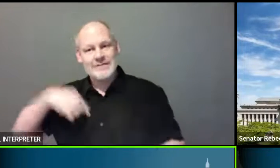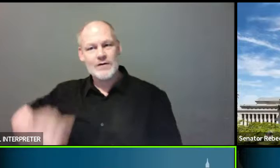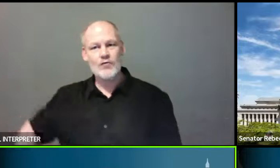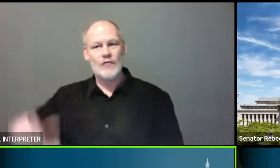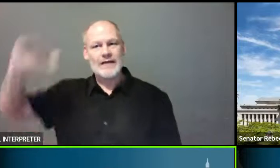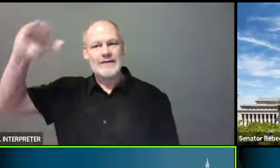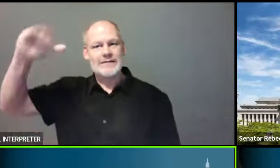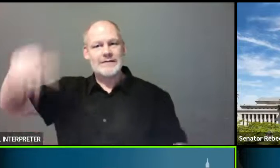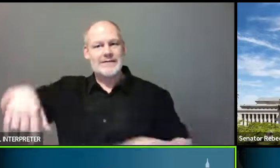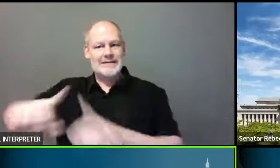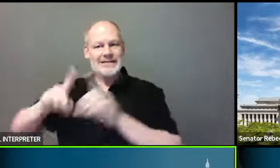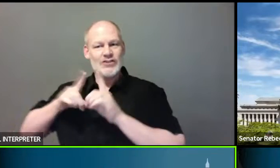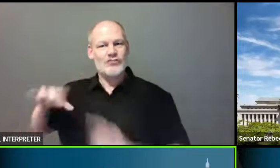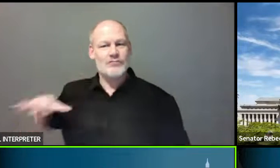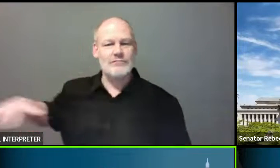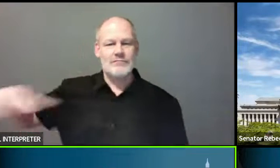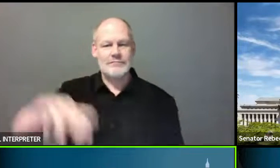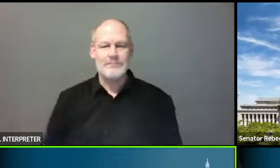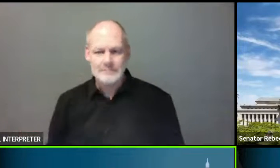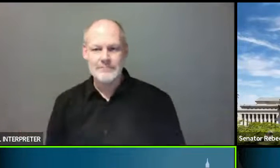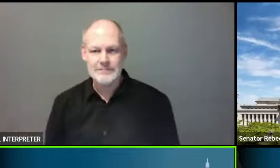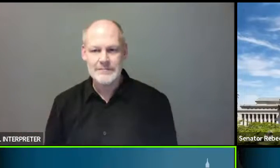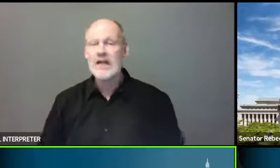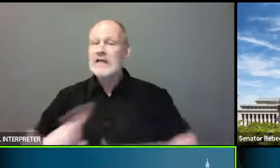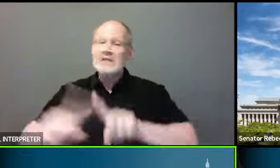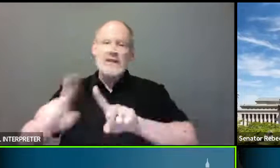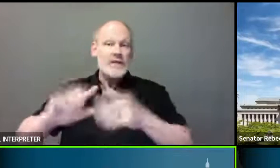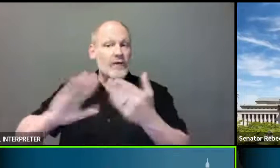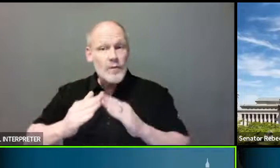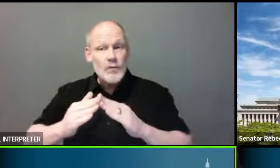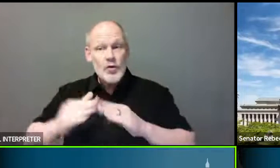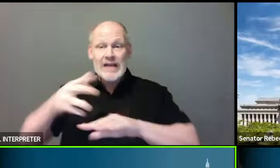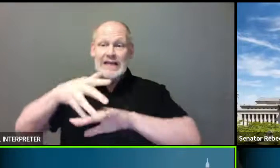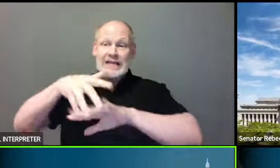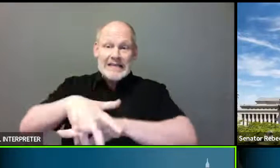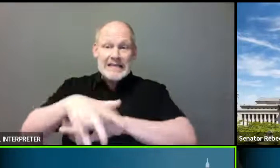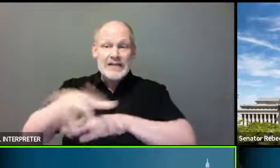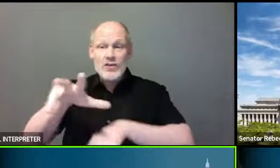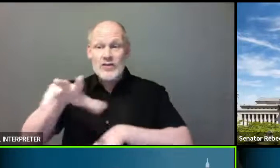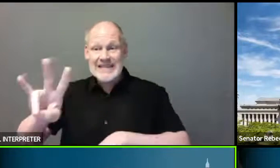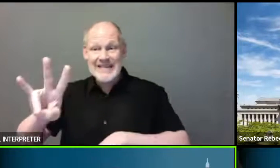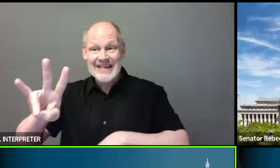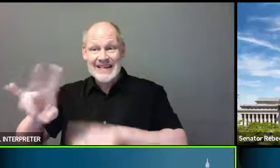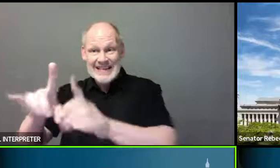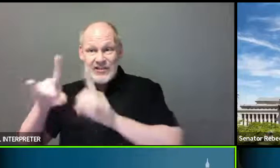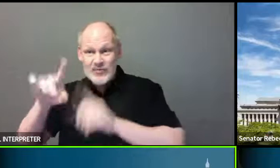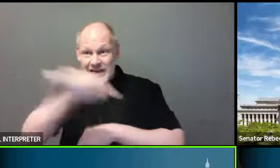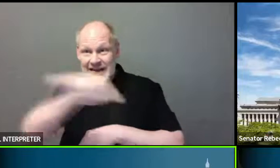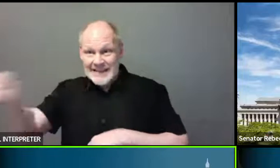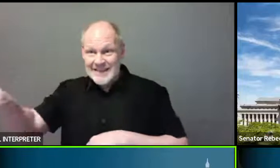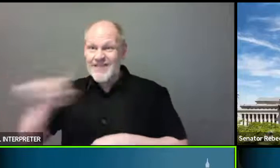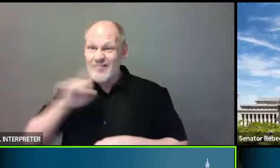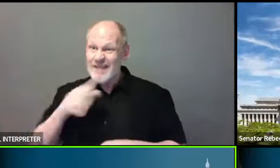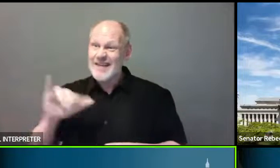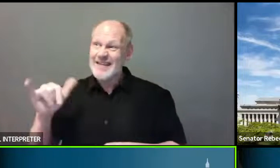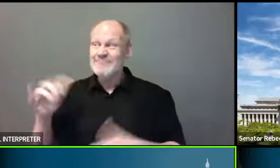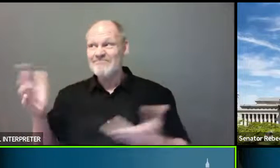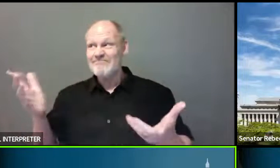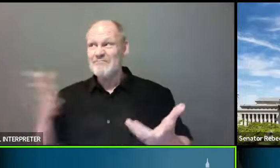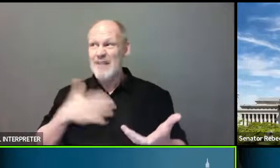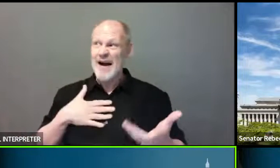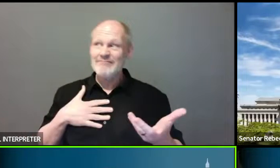And so these communities of the 37th District are my childhood playground. And I